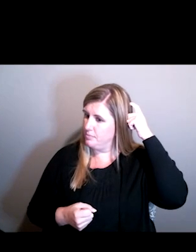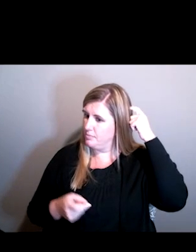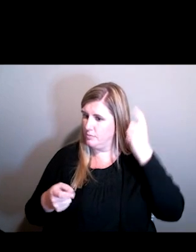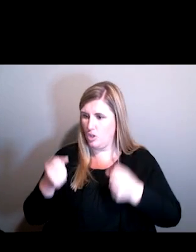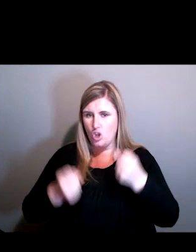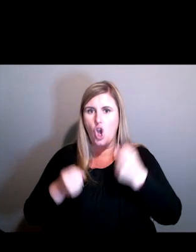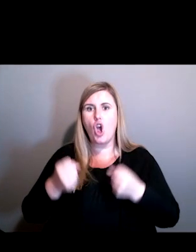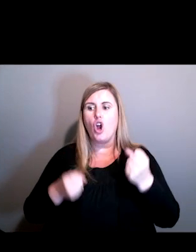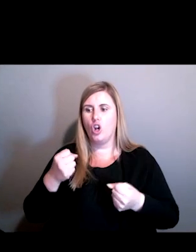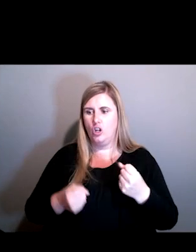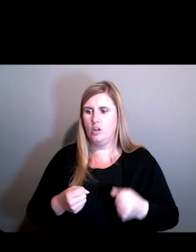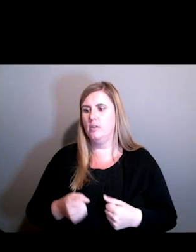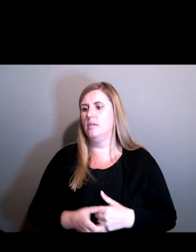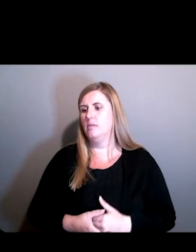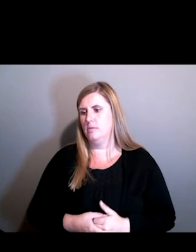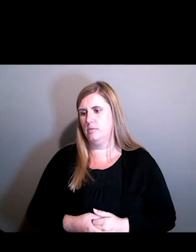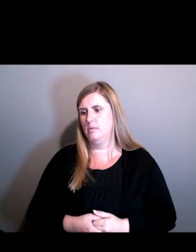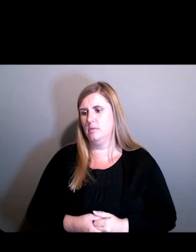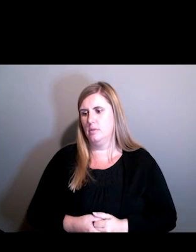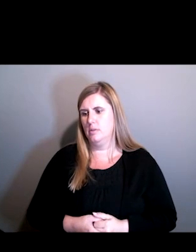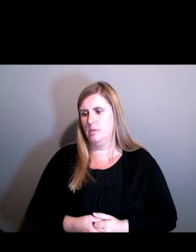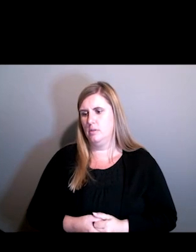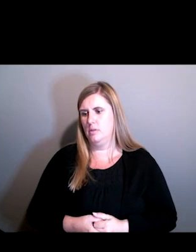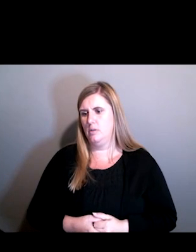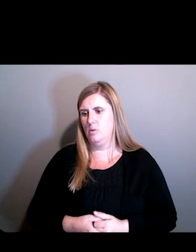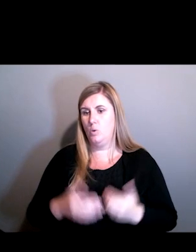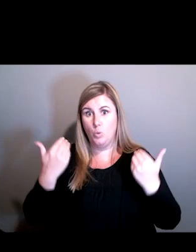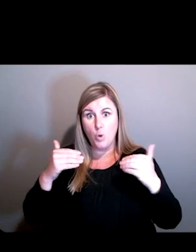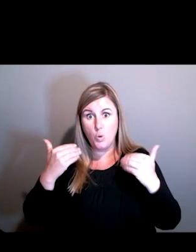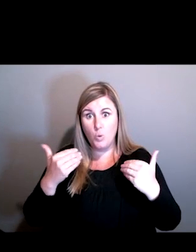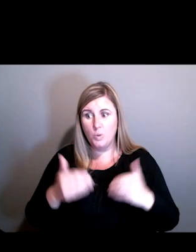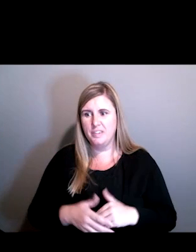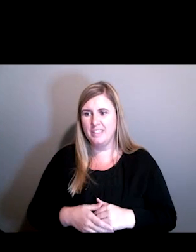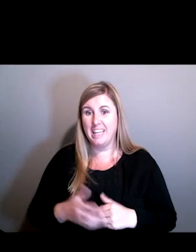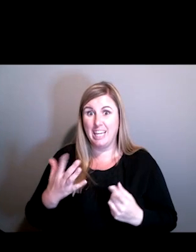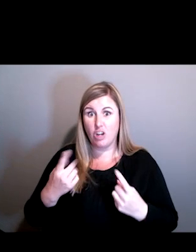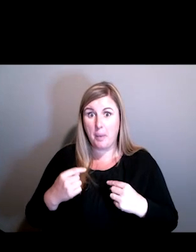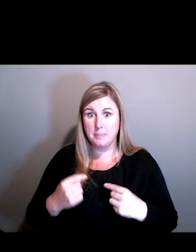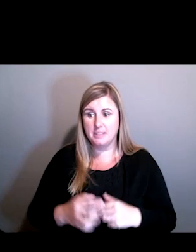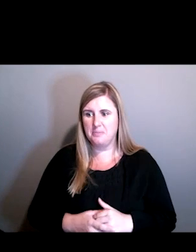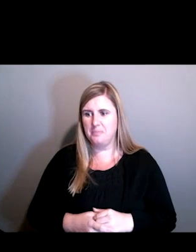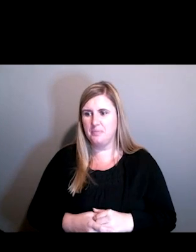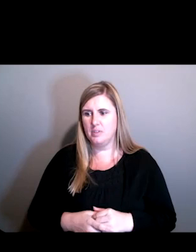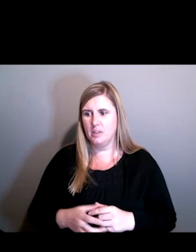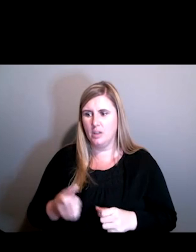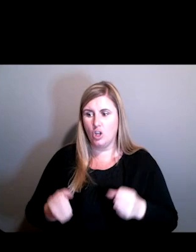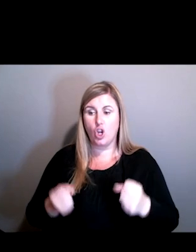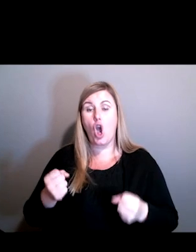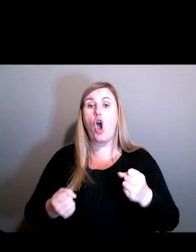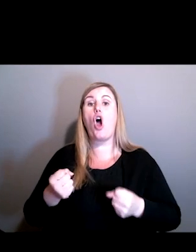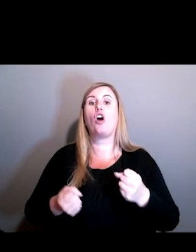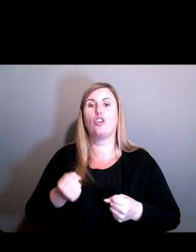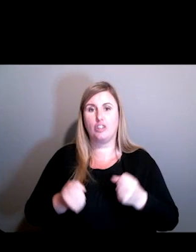This is a car. Car. Woo! Here it comes. Comes